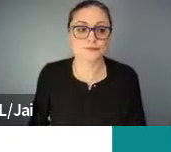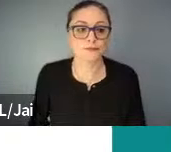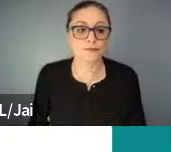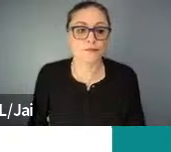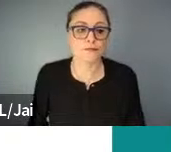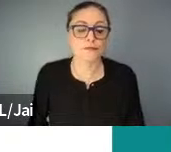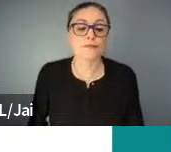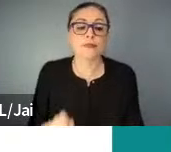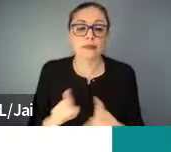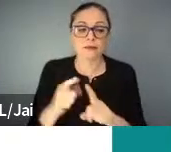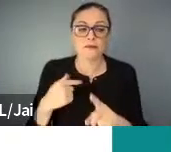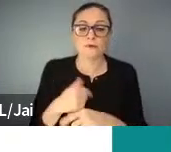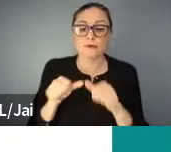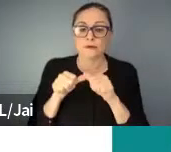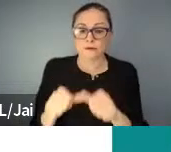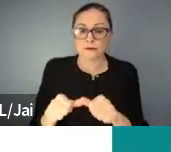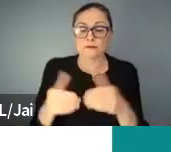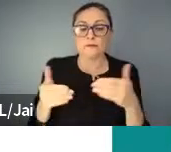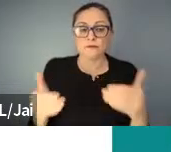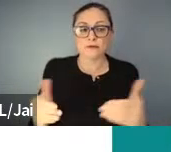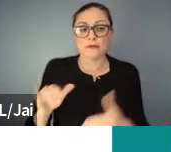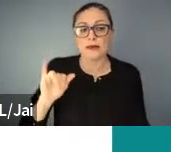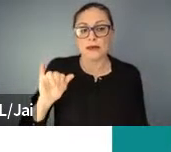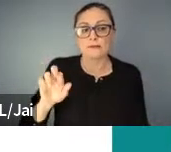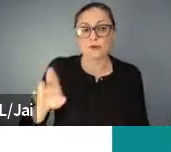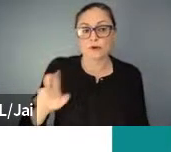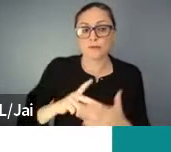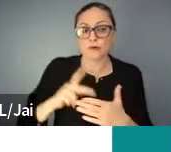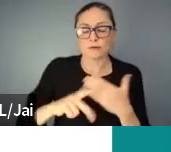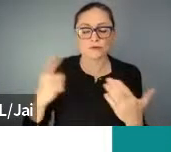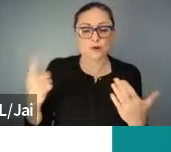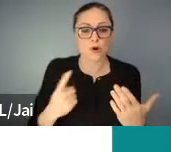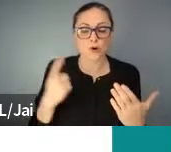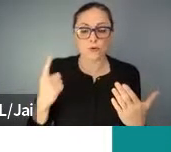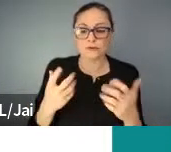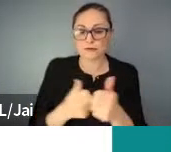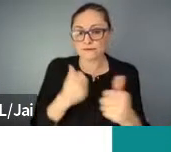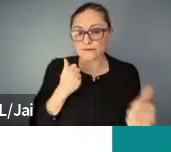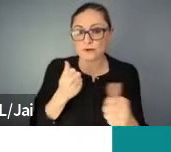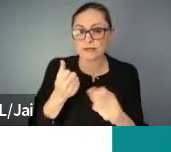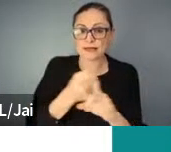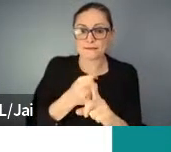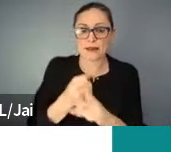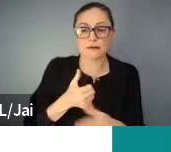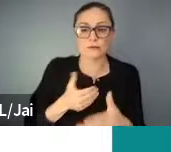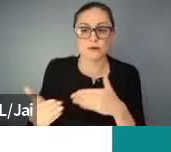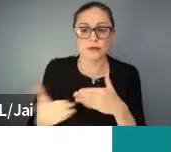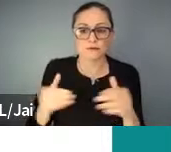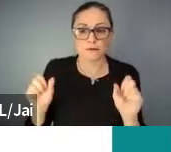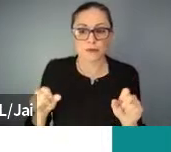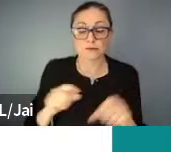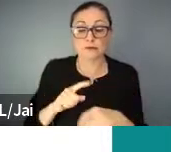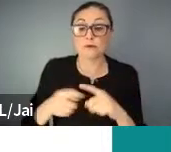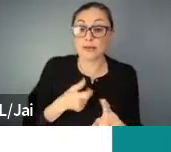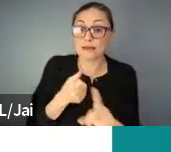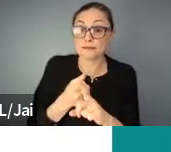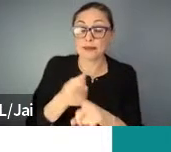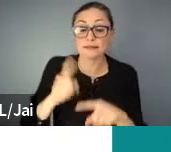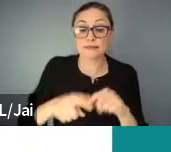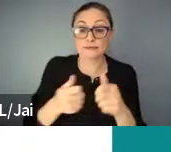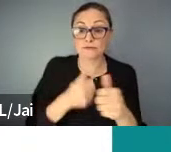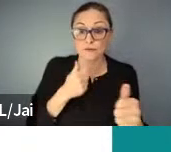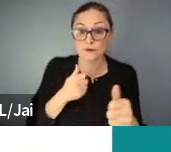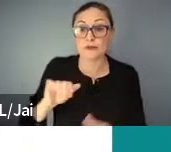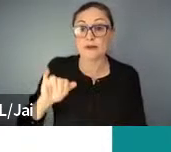So as we continue to move forward, the IBR program is always looking to avoid impacts wherever possible. When impacts cannot be avoided, the